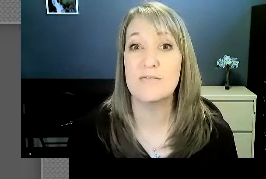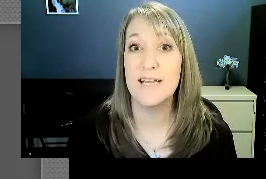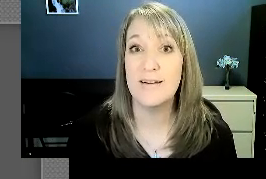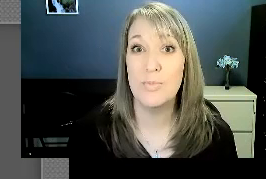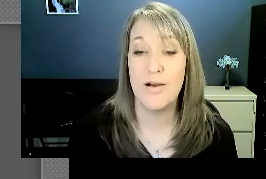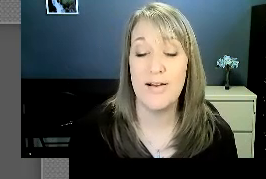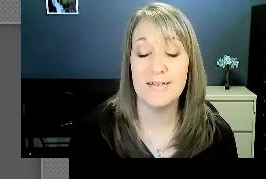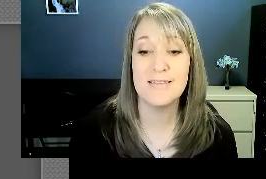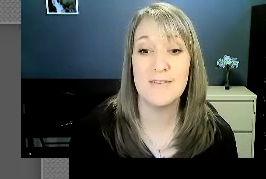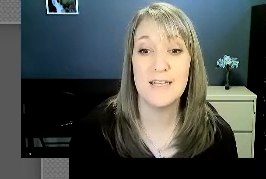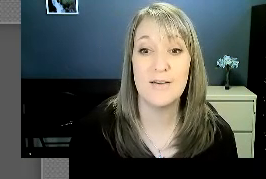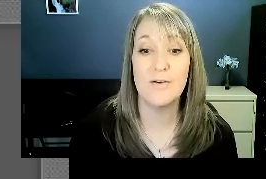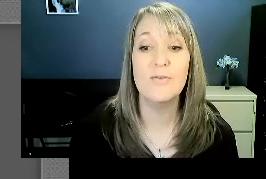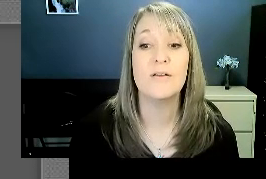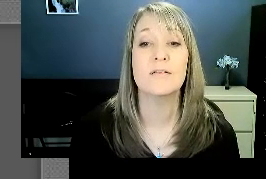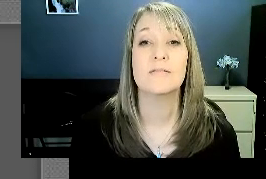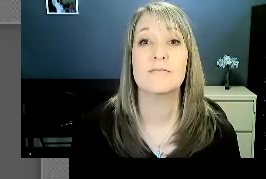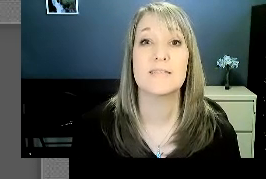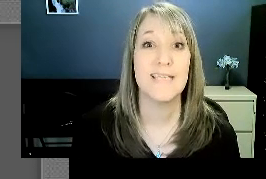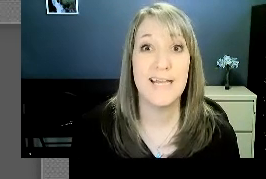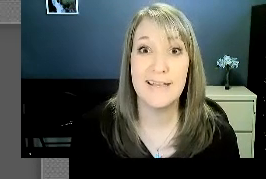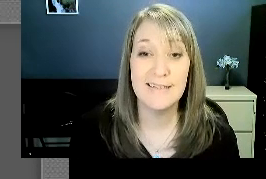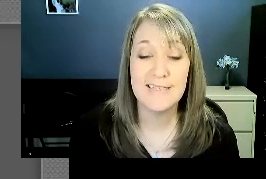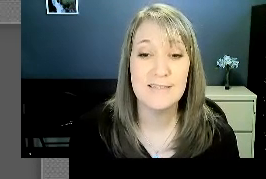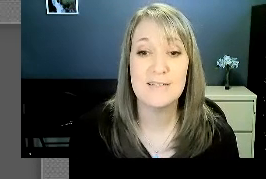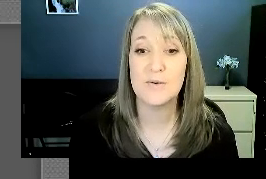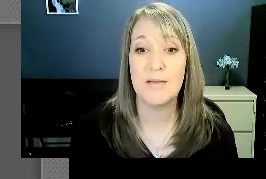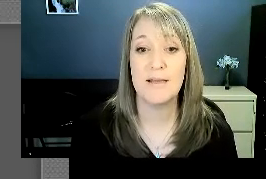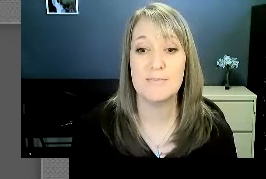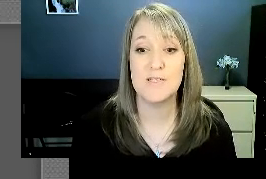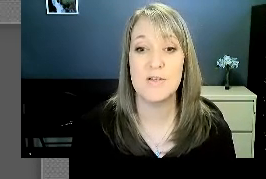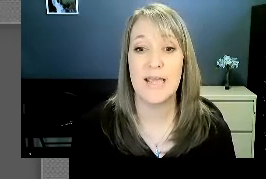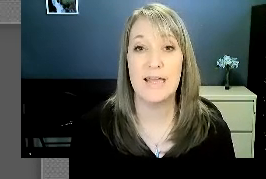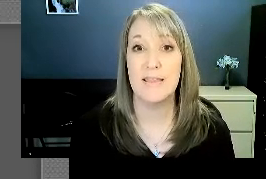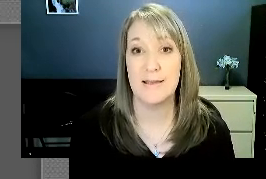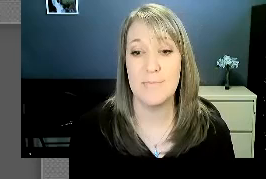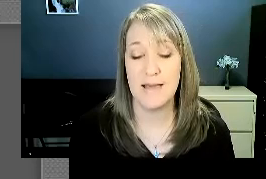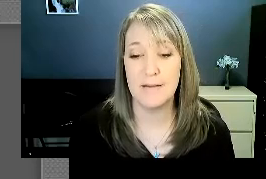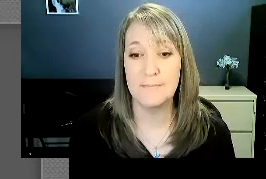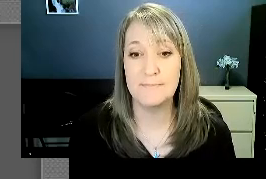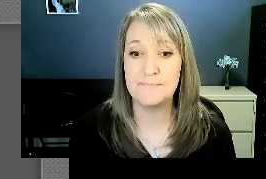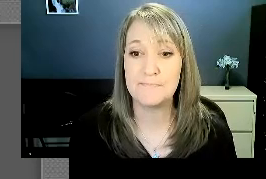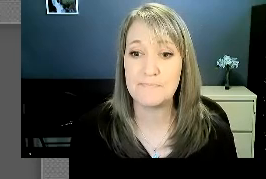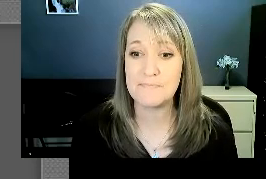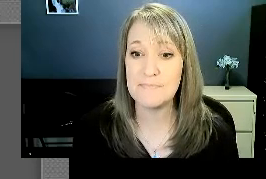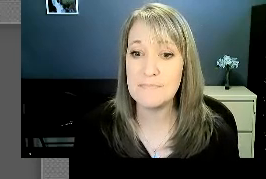Okay, so now pause the video, sign it, describe it as best you can, and then come back.